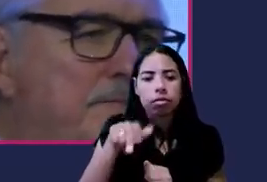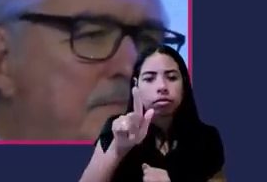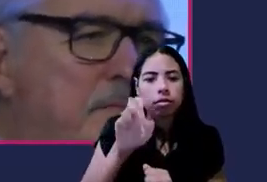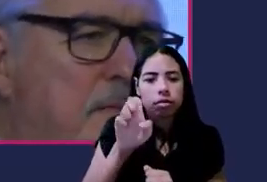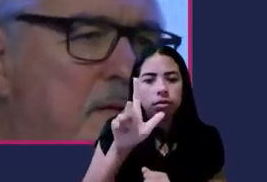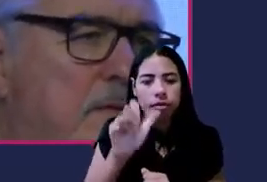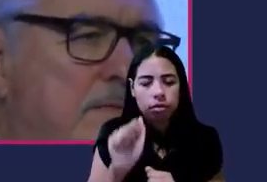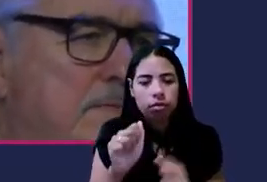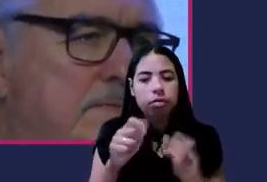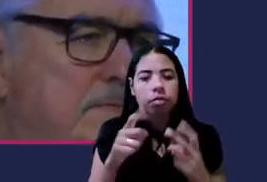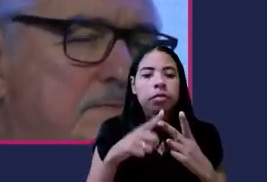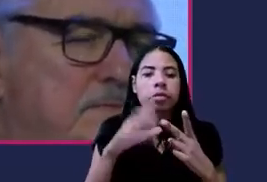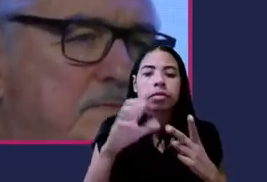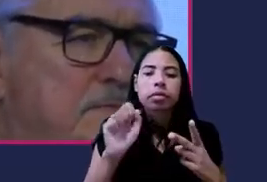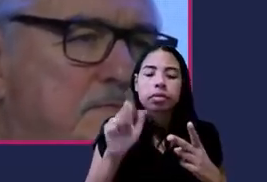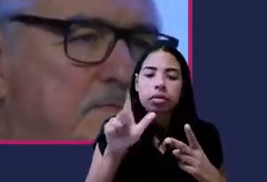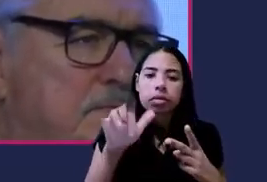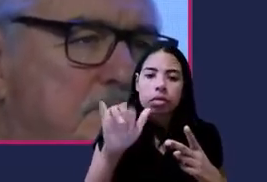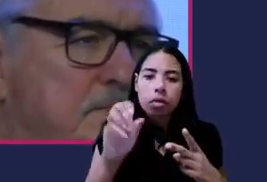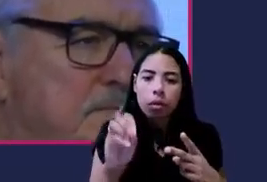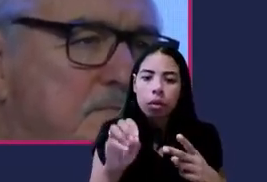We now have Dr. Khalil,